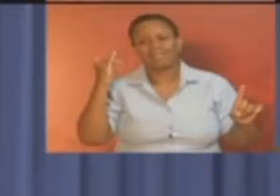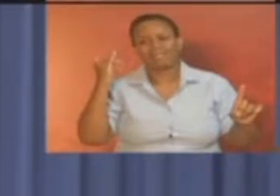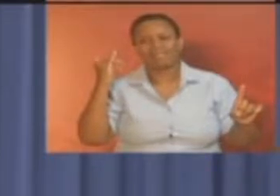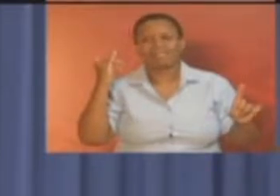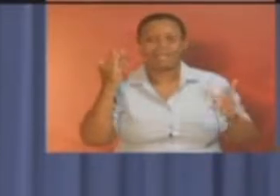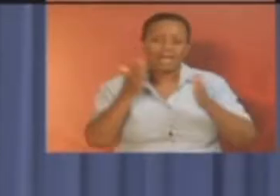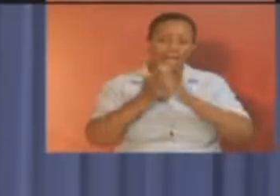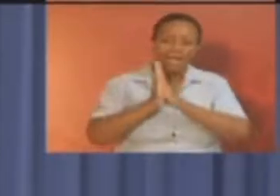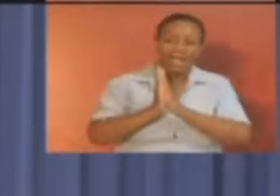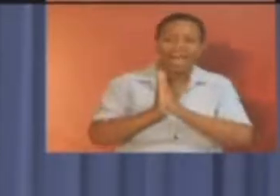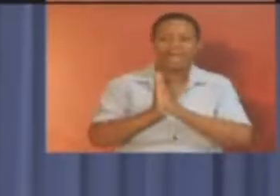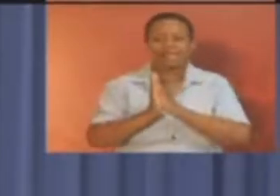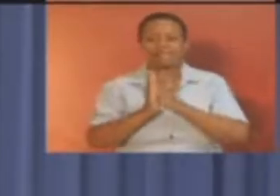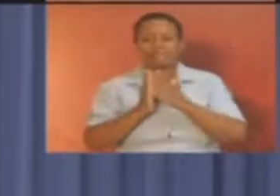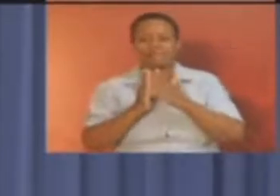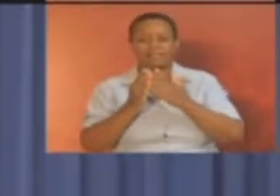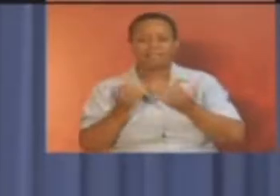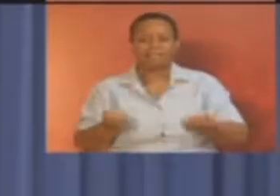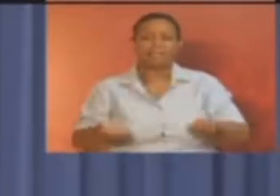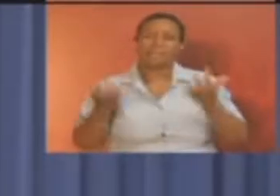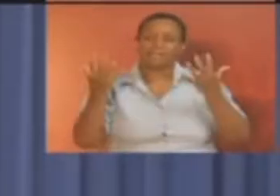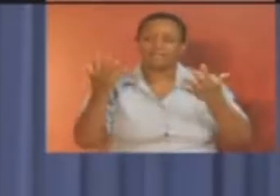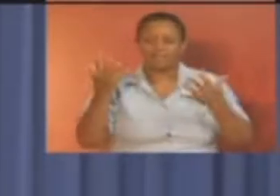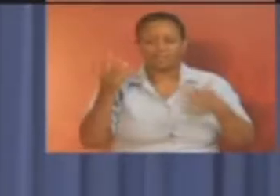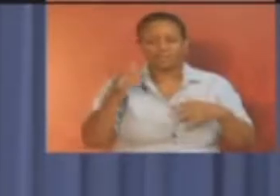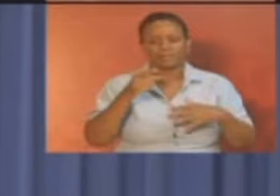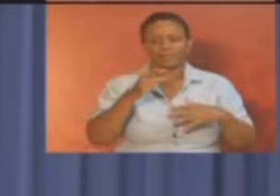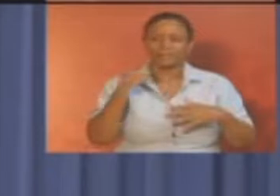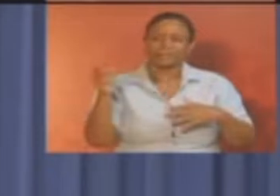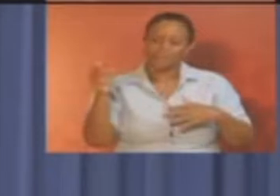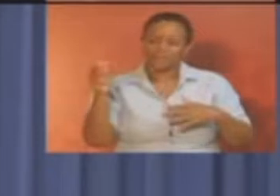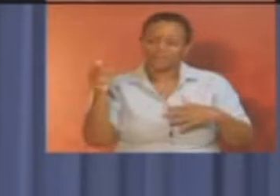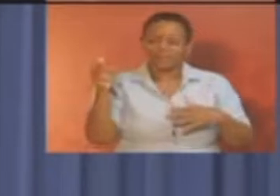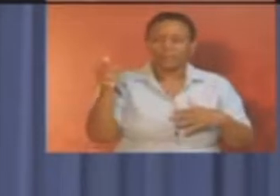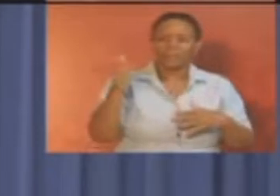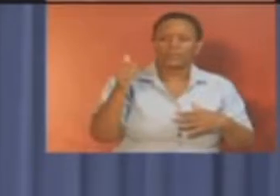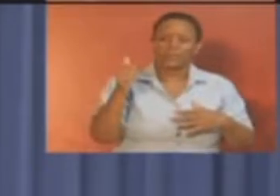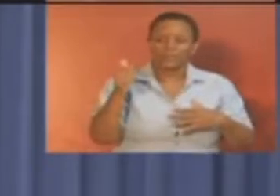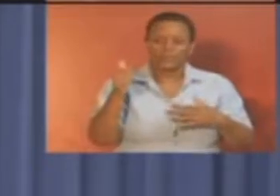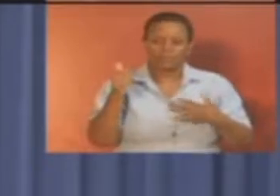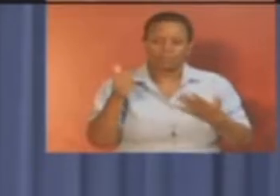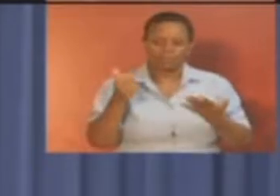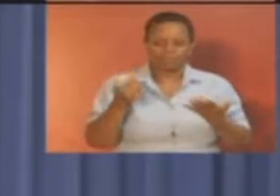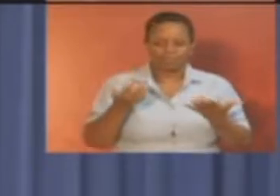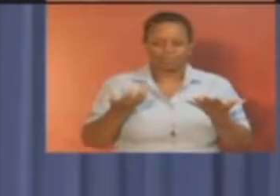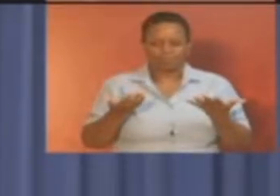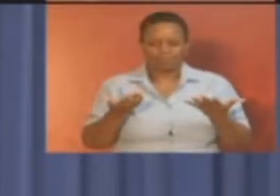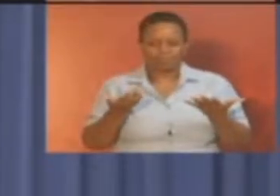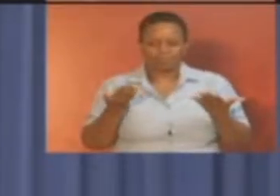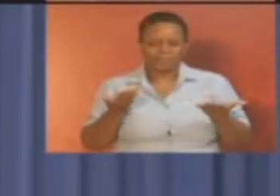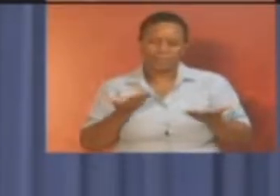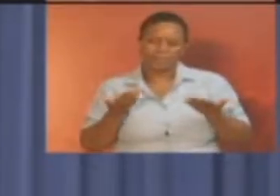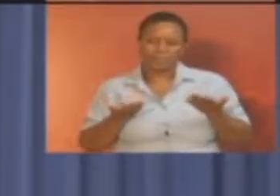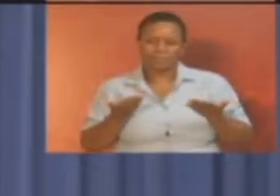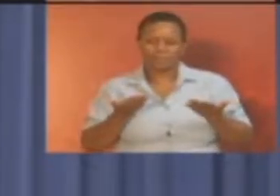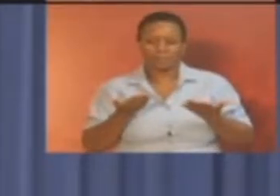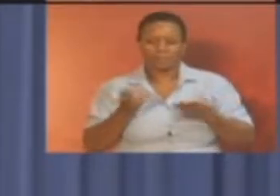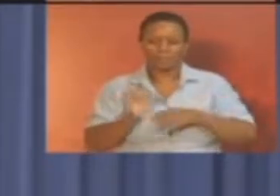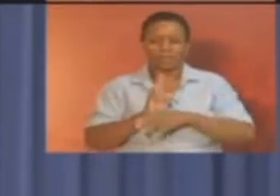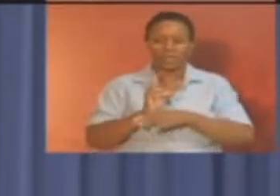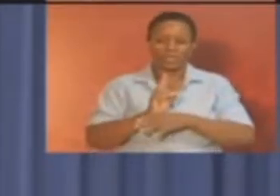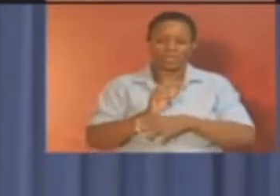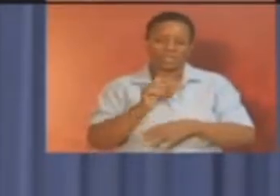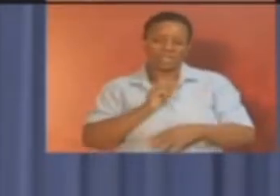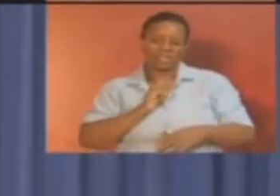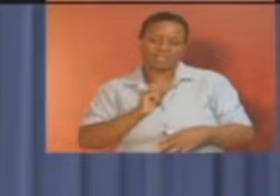resources for a little while, and we're hoping it's a little while. But the people that are going to fall to the social services